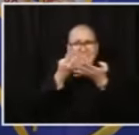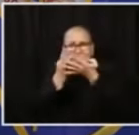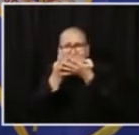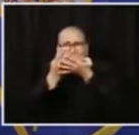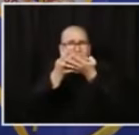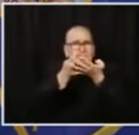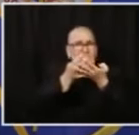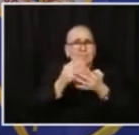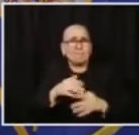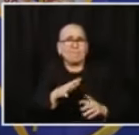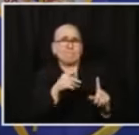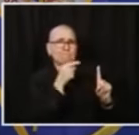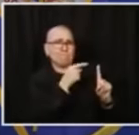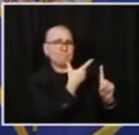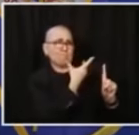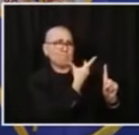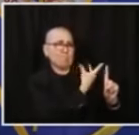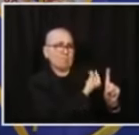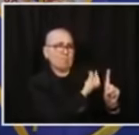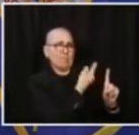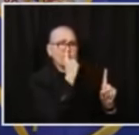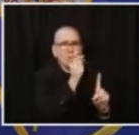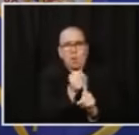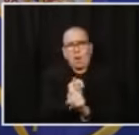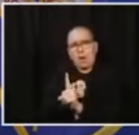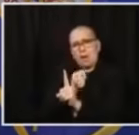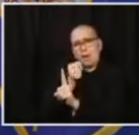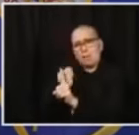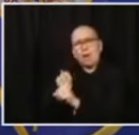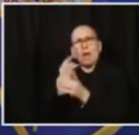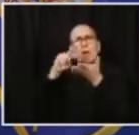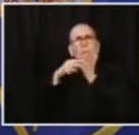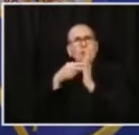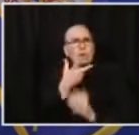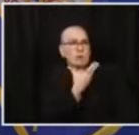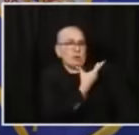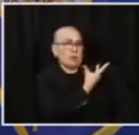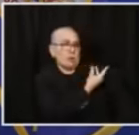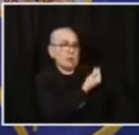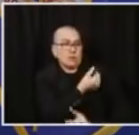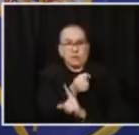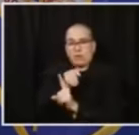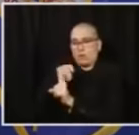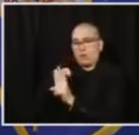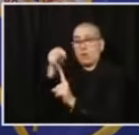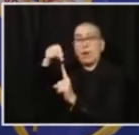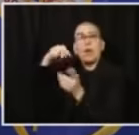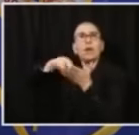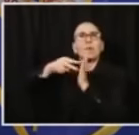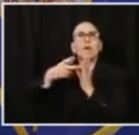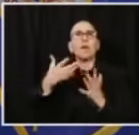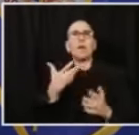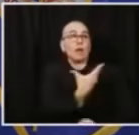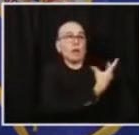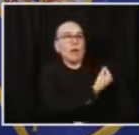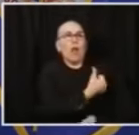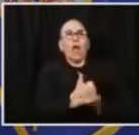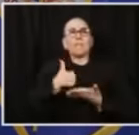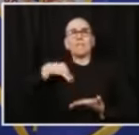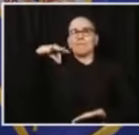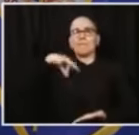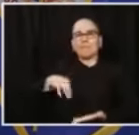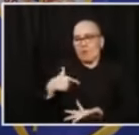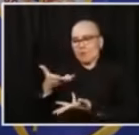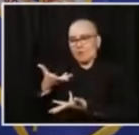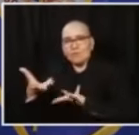vaccinating where it will do the most good. Folks that have been most impacted by COVID and the individuals that we rely on to